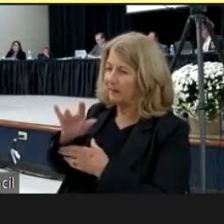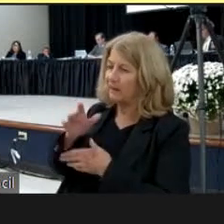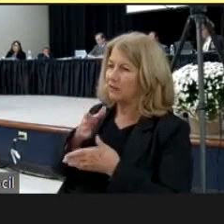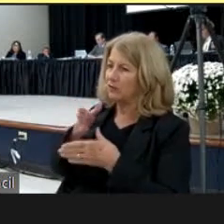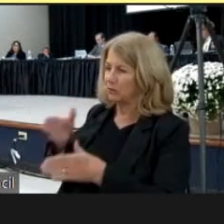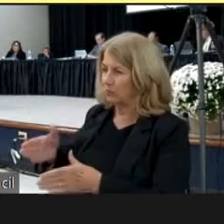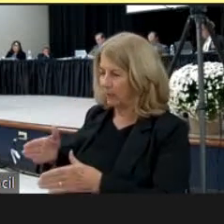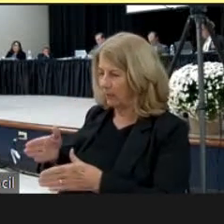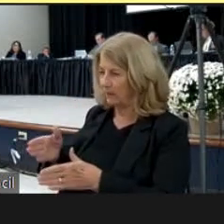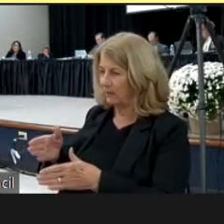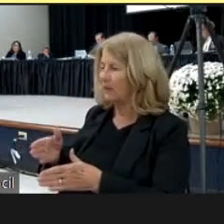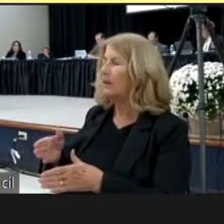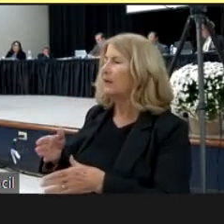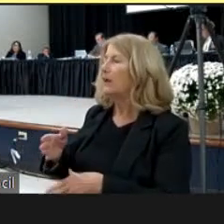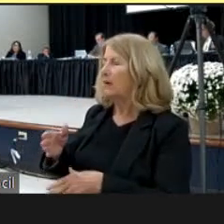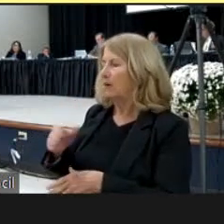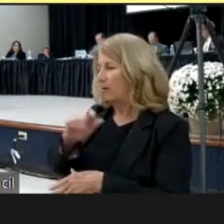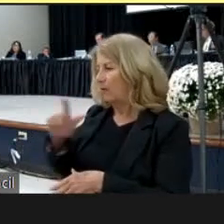into residential zoning.